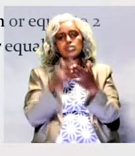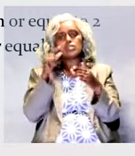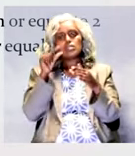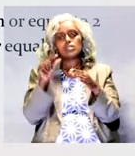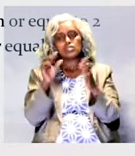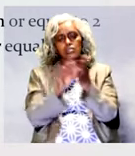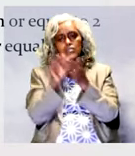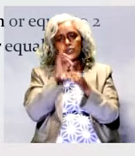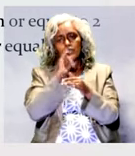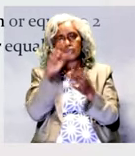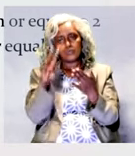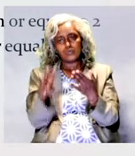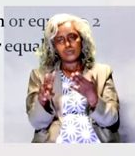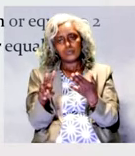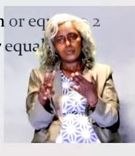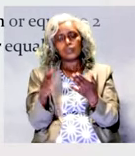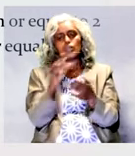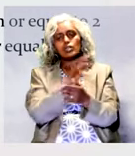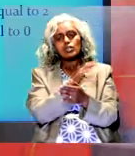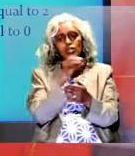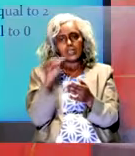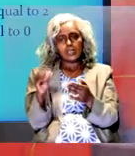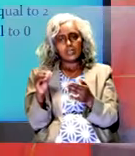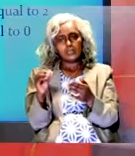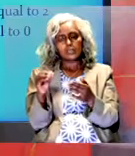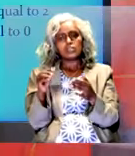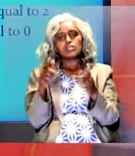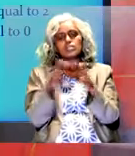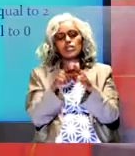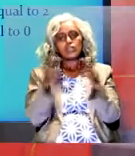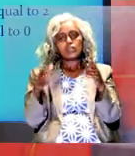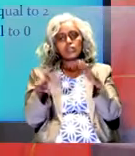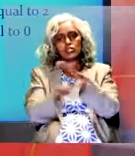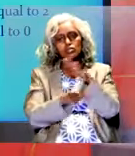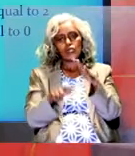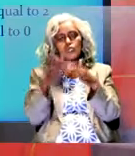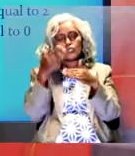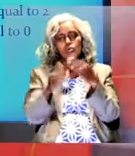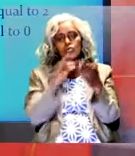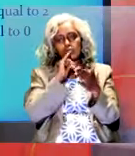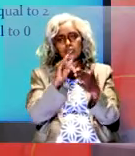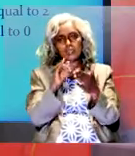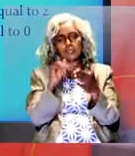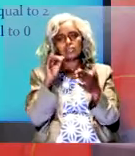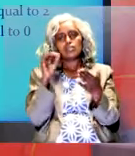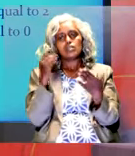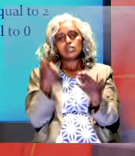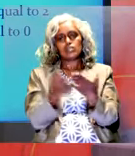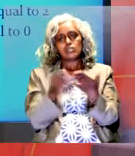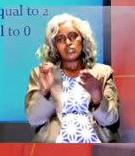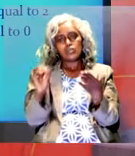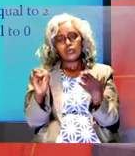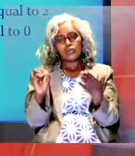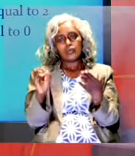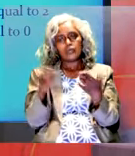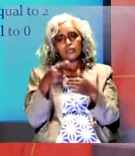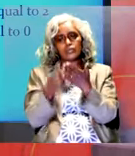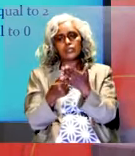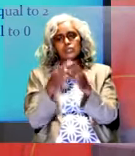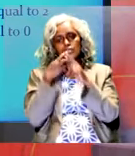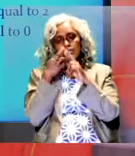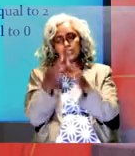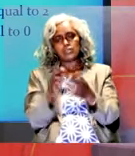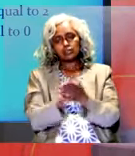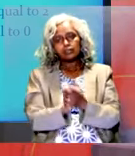this 2, and the greatest lower bound from the lower bound, the greatest number is this 0. So this is the